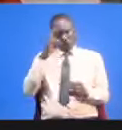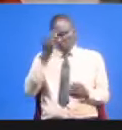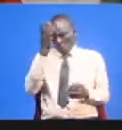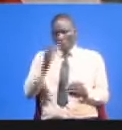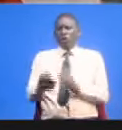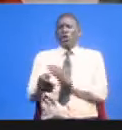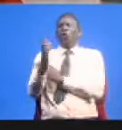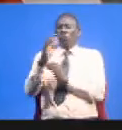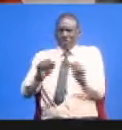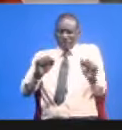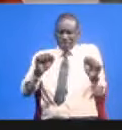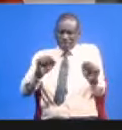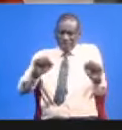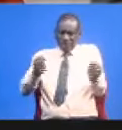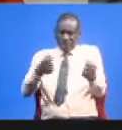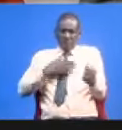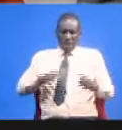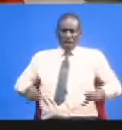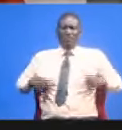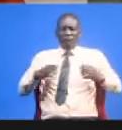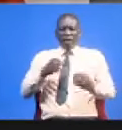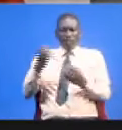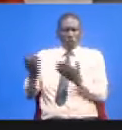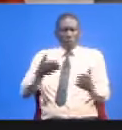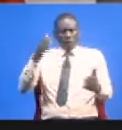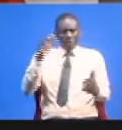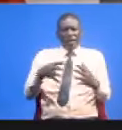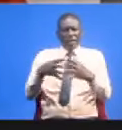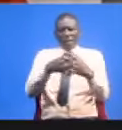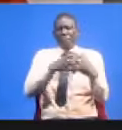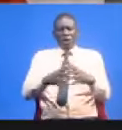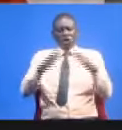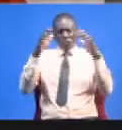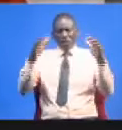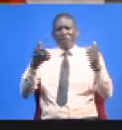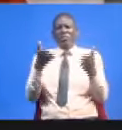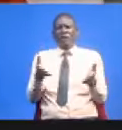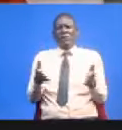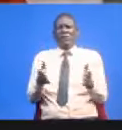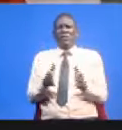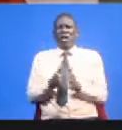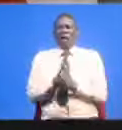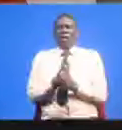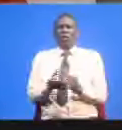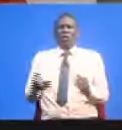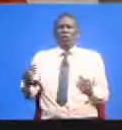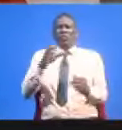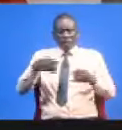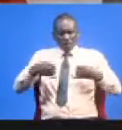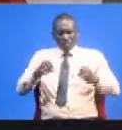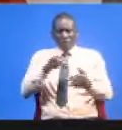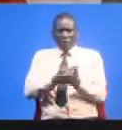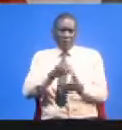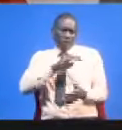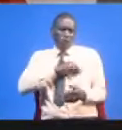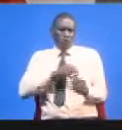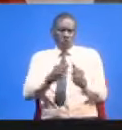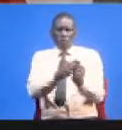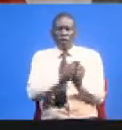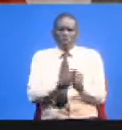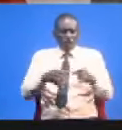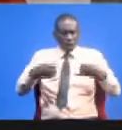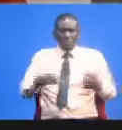And that reason was to save our country and to restore America to greatness. And now we are going to fulfill